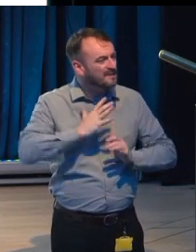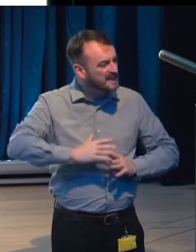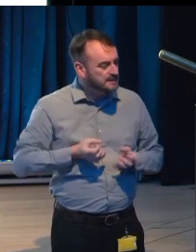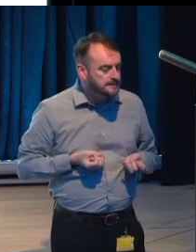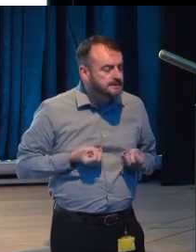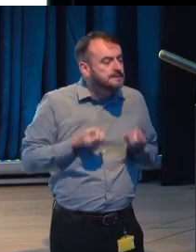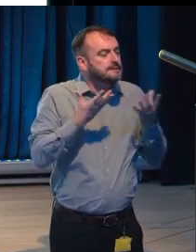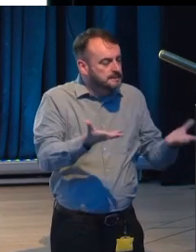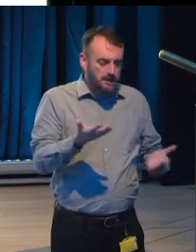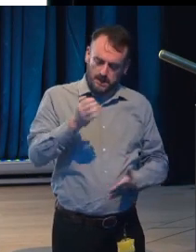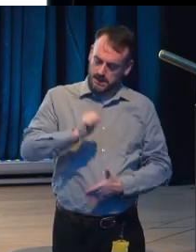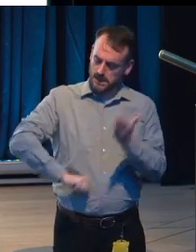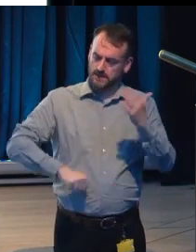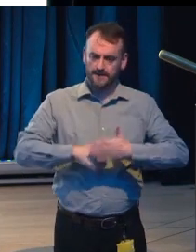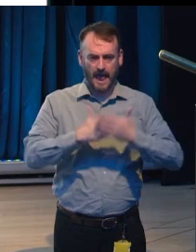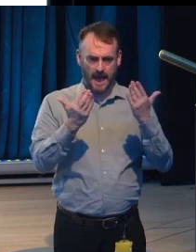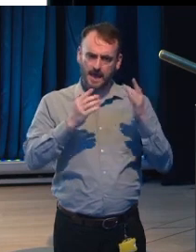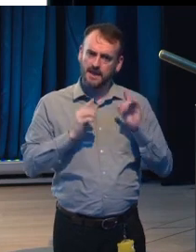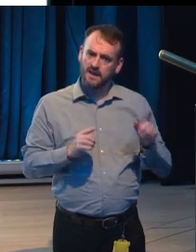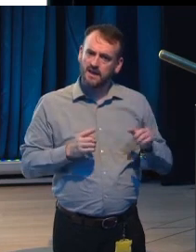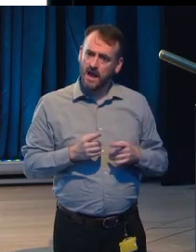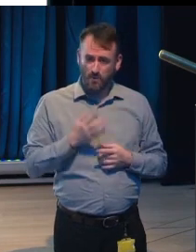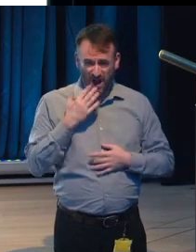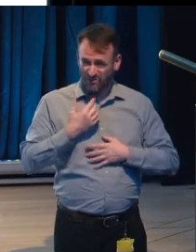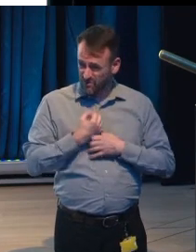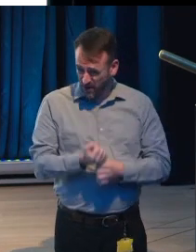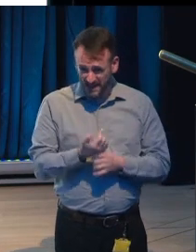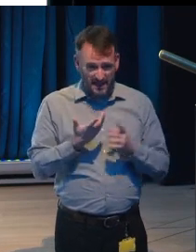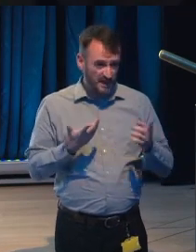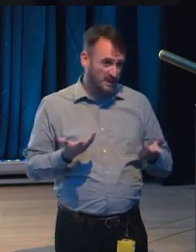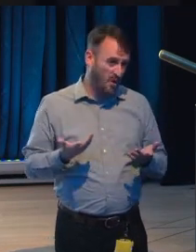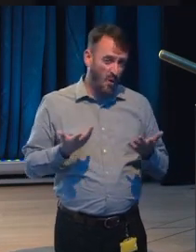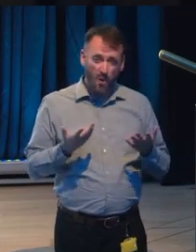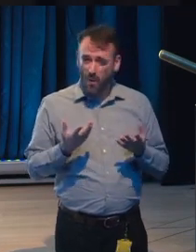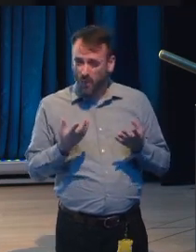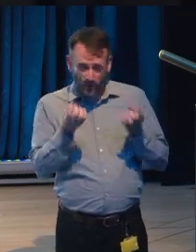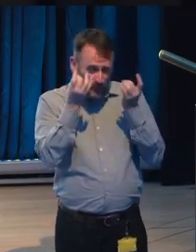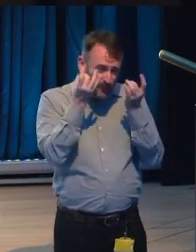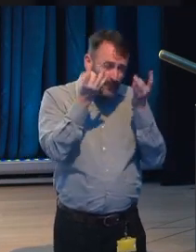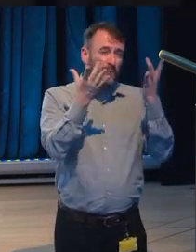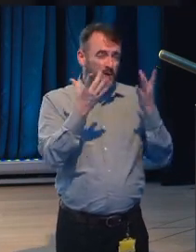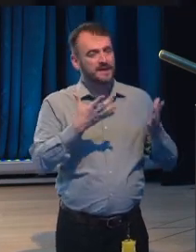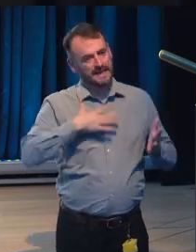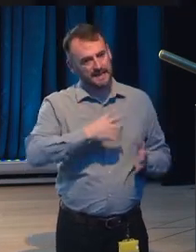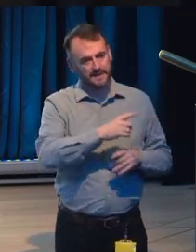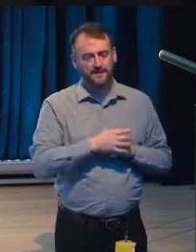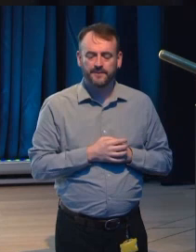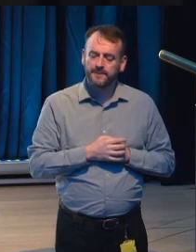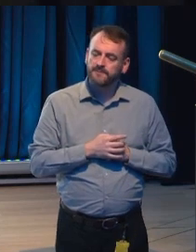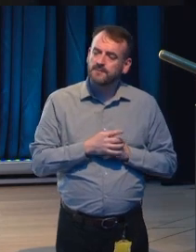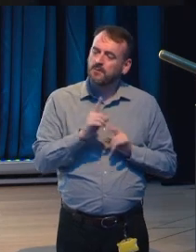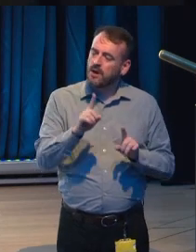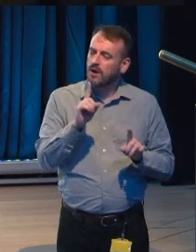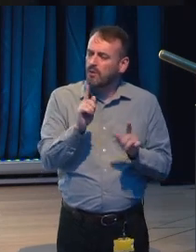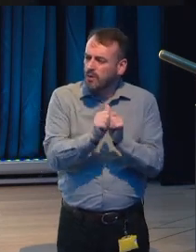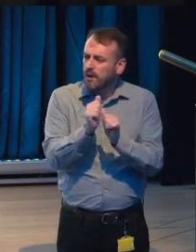days, when I felt frustrated or needed to vent about something. I'm going to put it here because it's worth mentioning, but obviously do